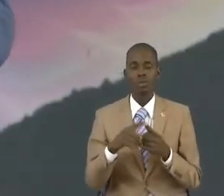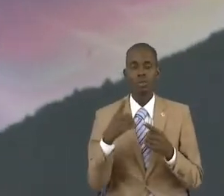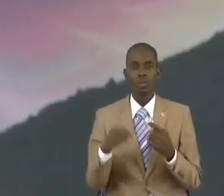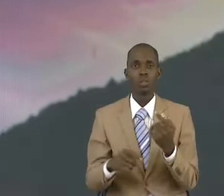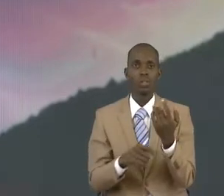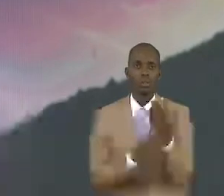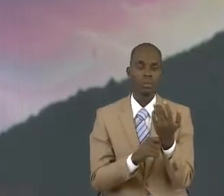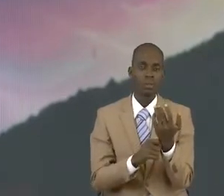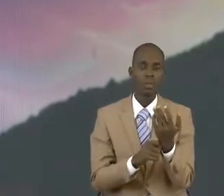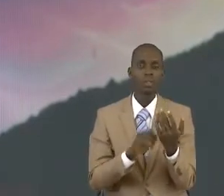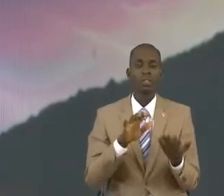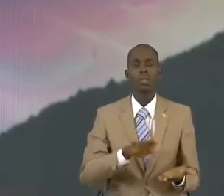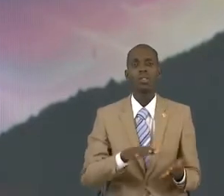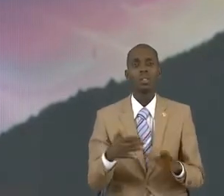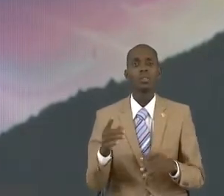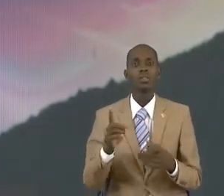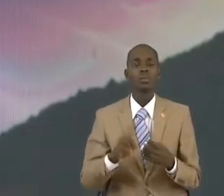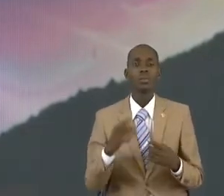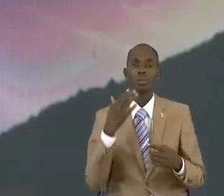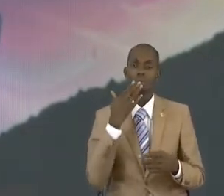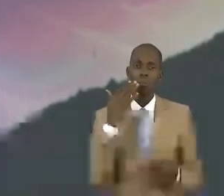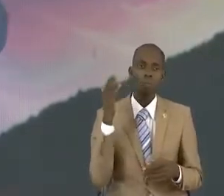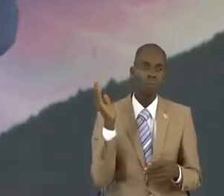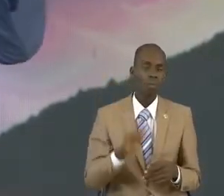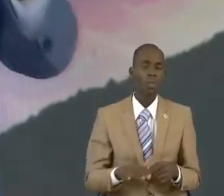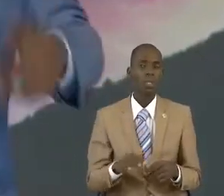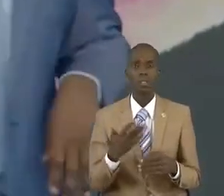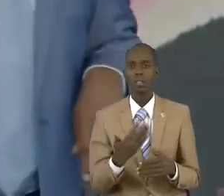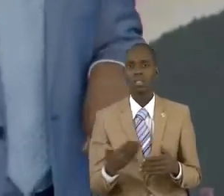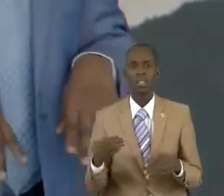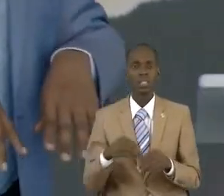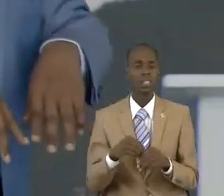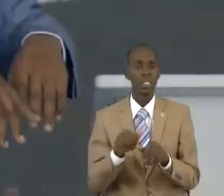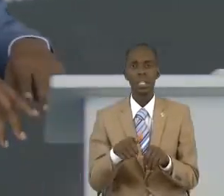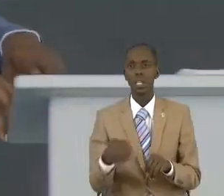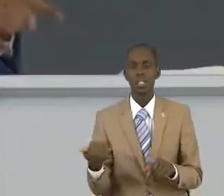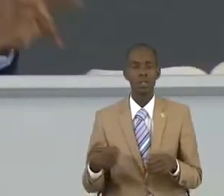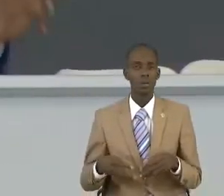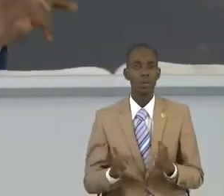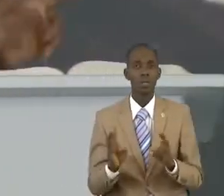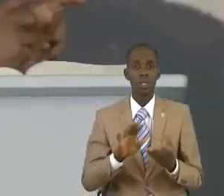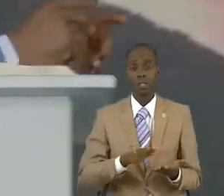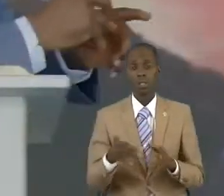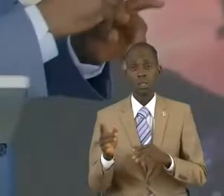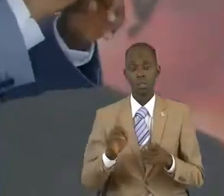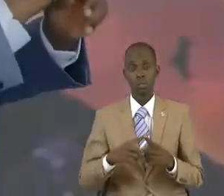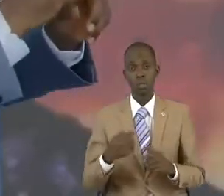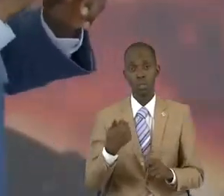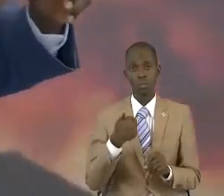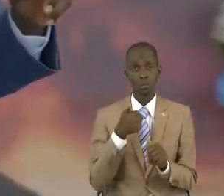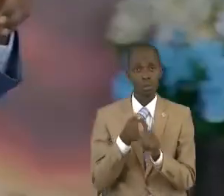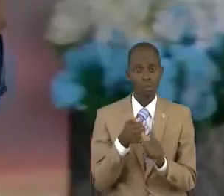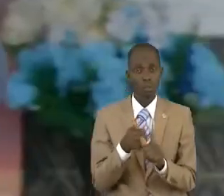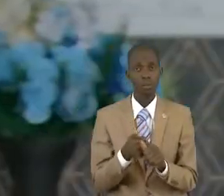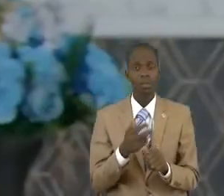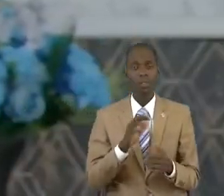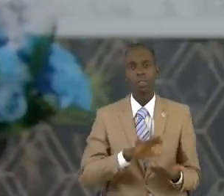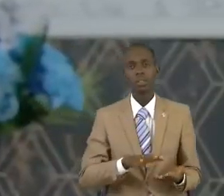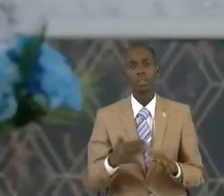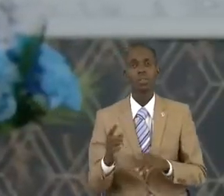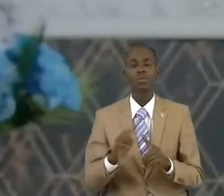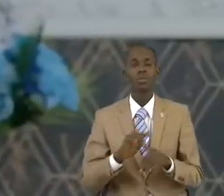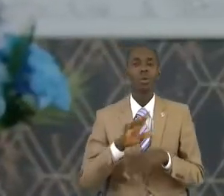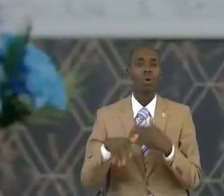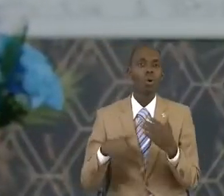to evil in every way, dead to self, and dead to all the